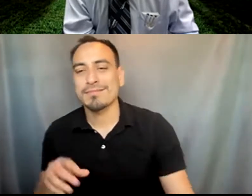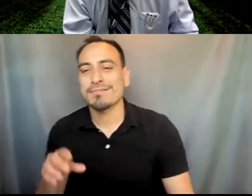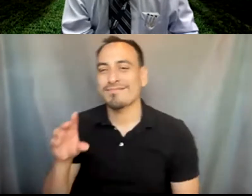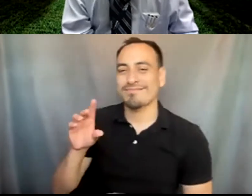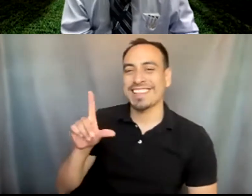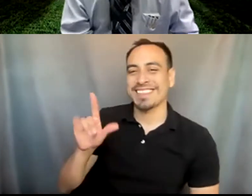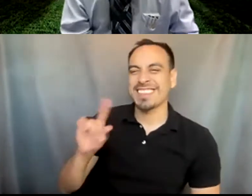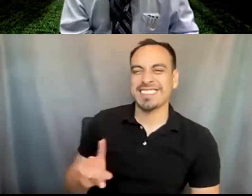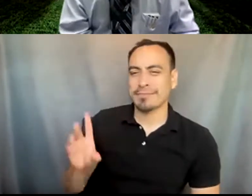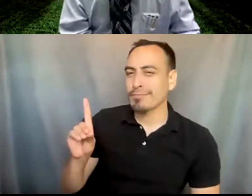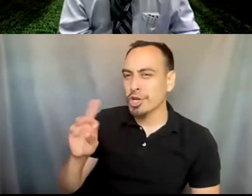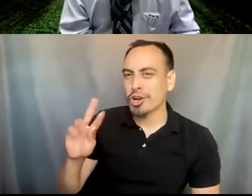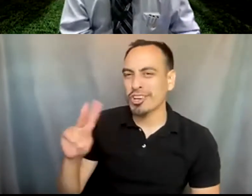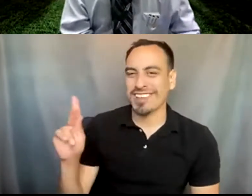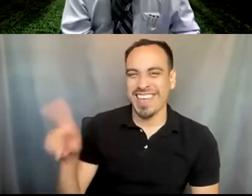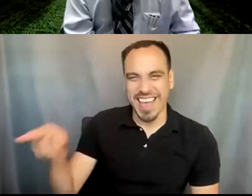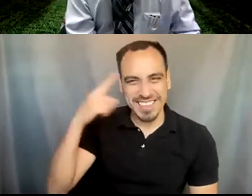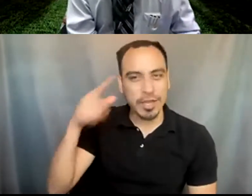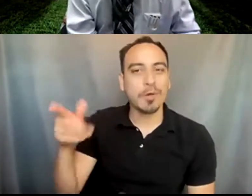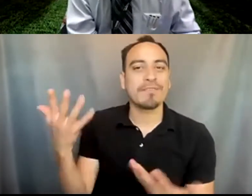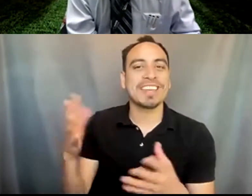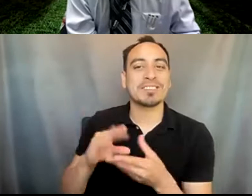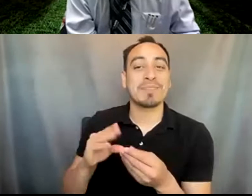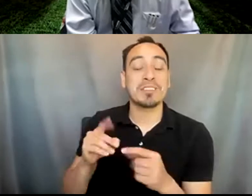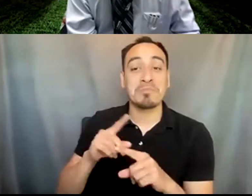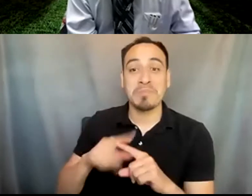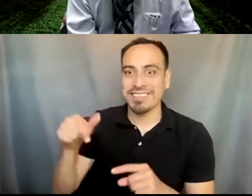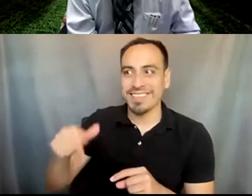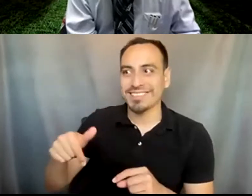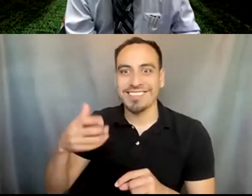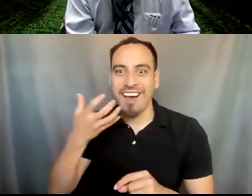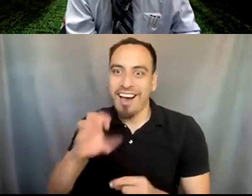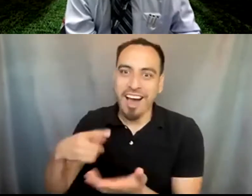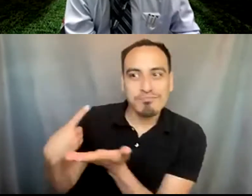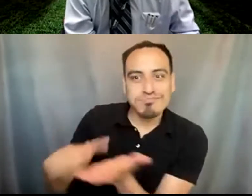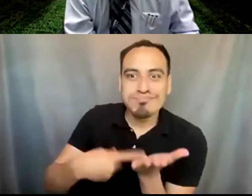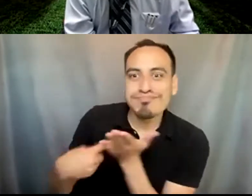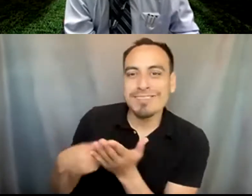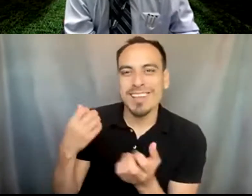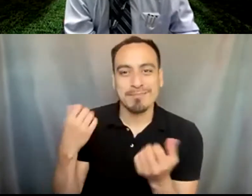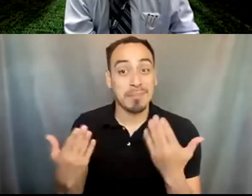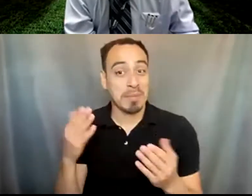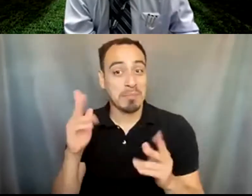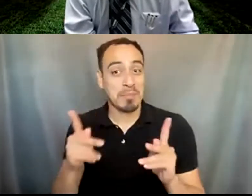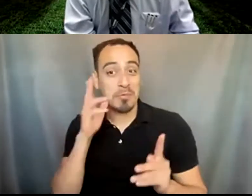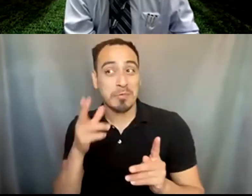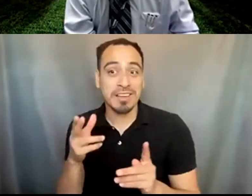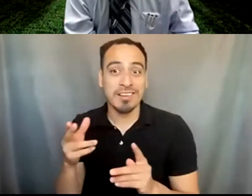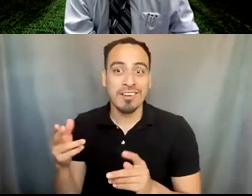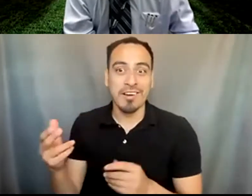once or twice, but it's a hot topic, and there may be folks popping in and out of the conversation. So we'll go over it again.